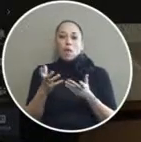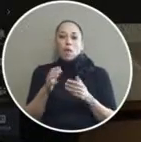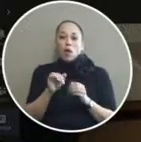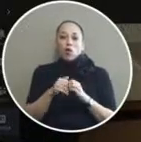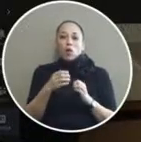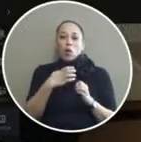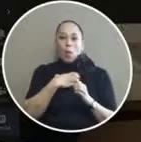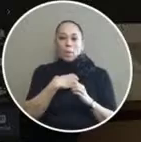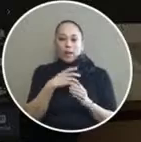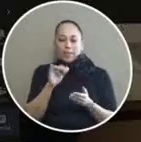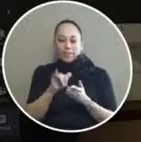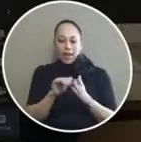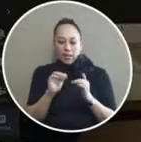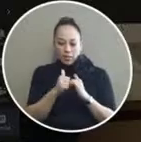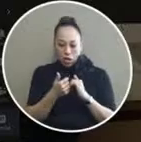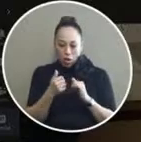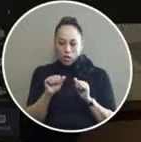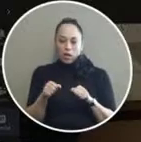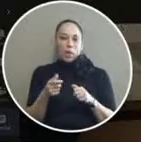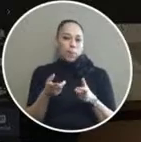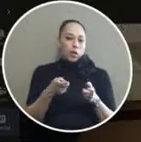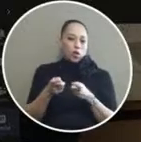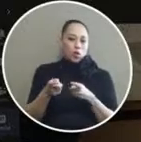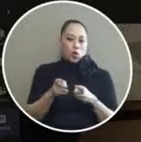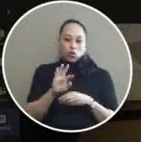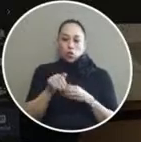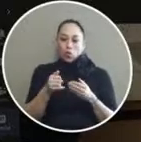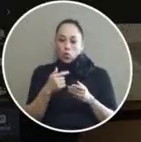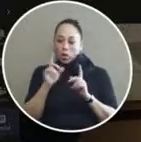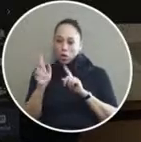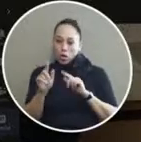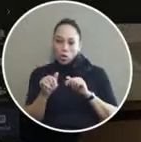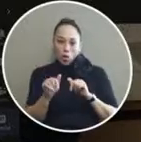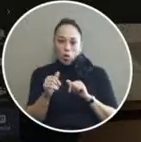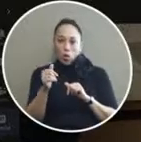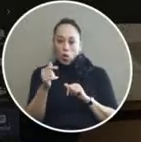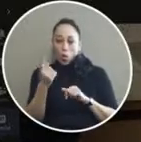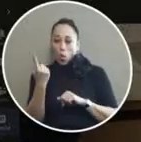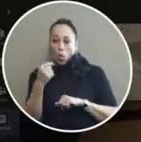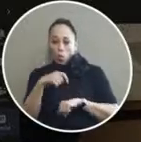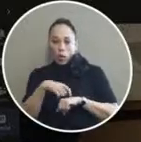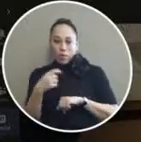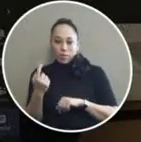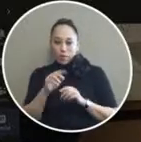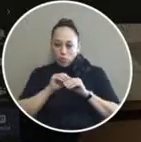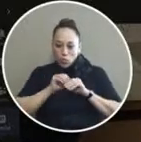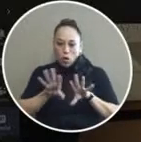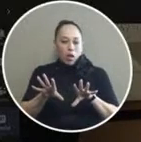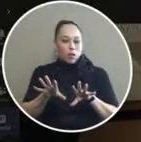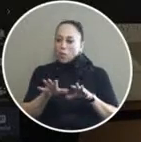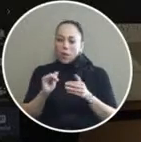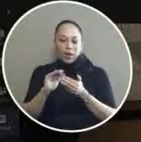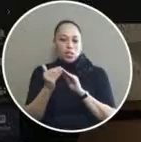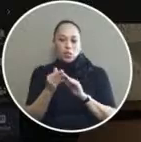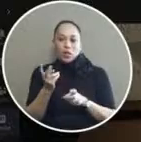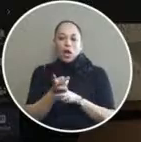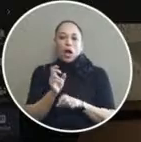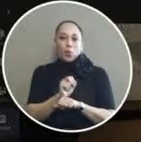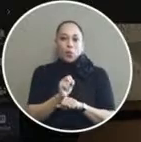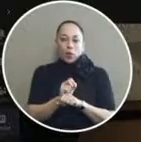complaint. That's how it's going to be handled. I mean, can we be at all the facilities at one time? No. But it's a community effort. And it's going